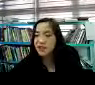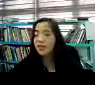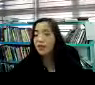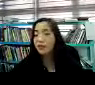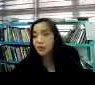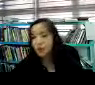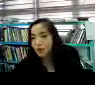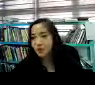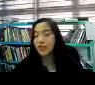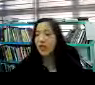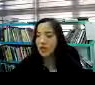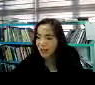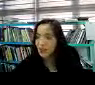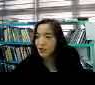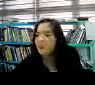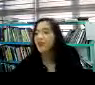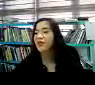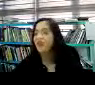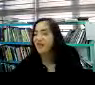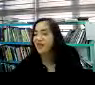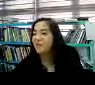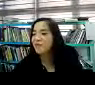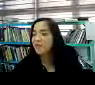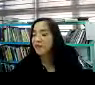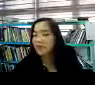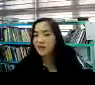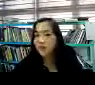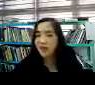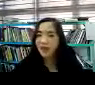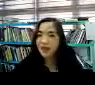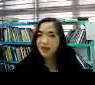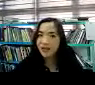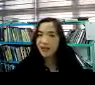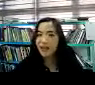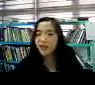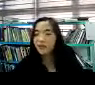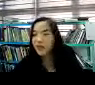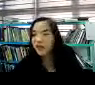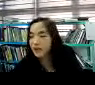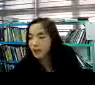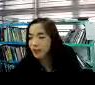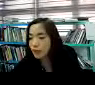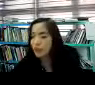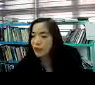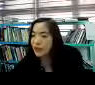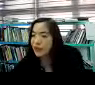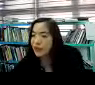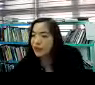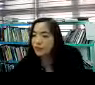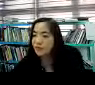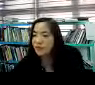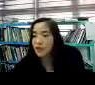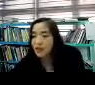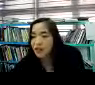researches doon po sa hinahanap nyo po. Ayan. And then, another thing, sa mga foreign books po natin